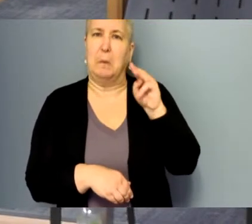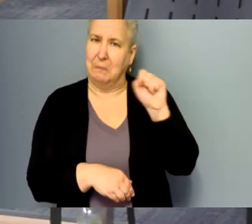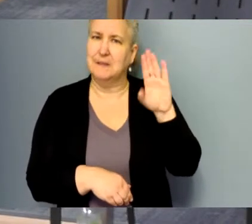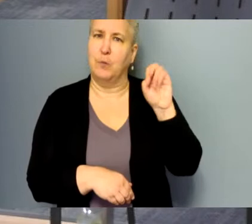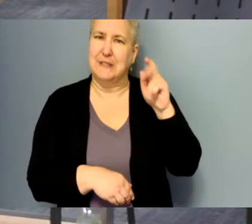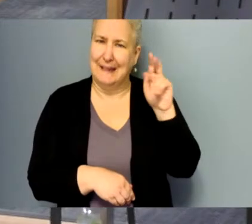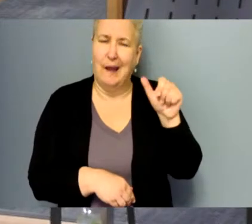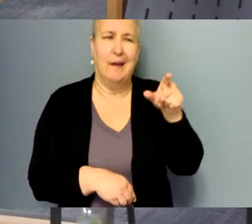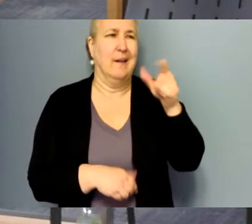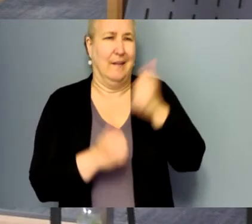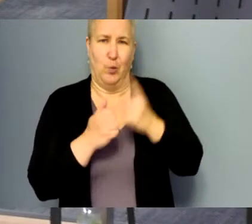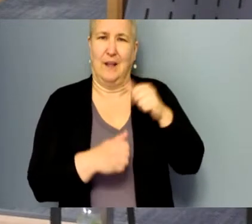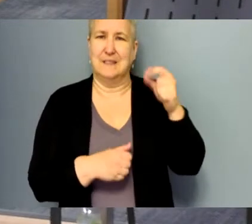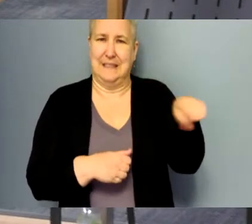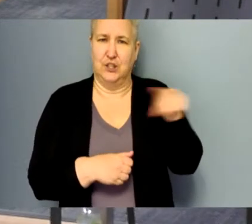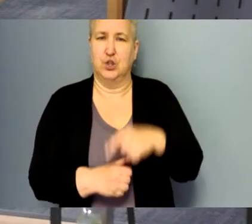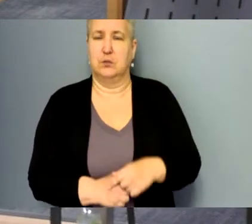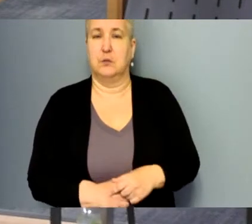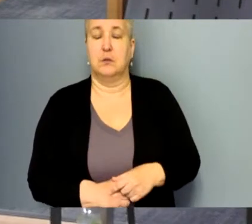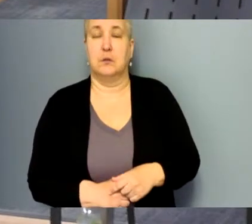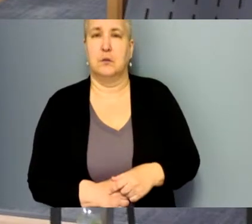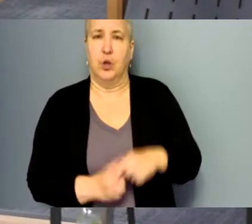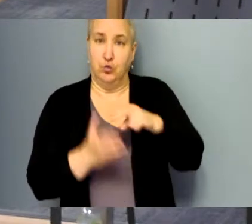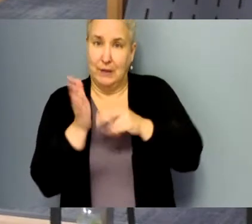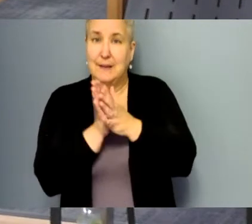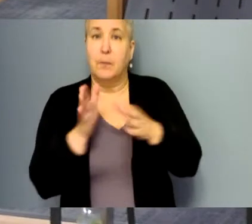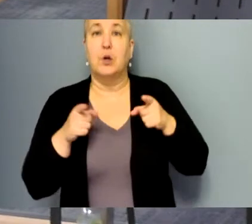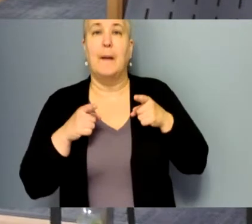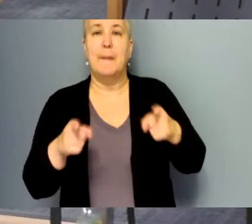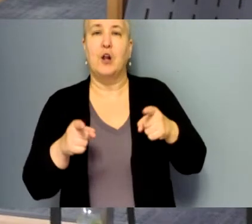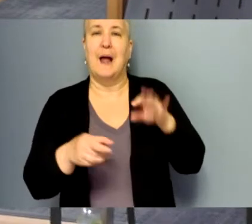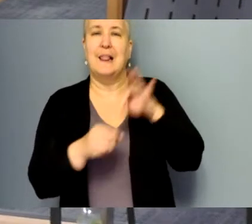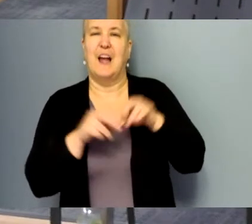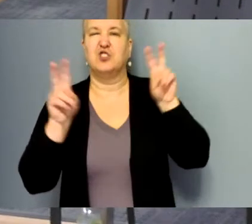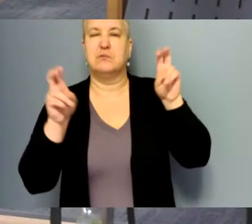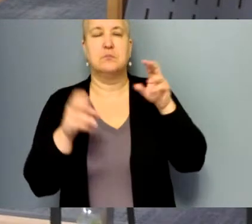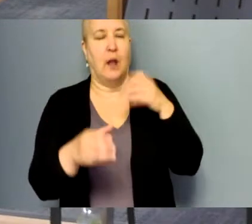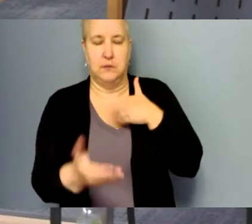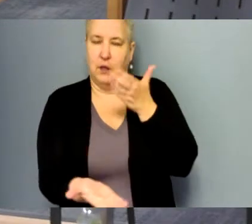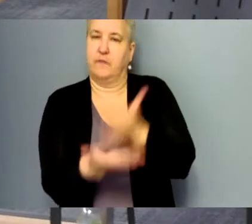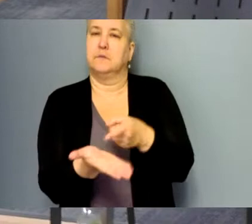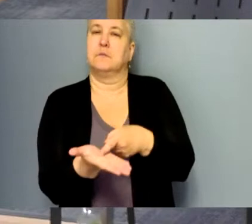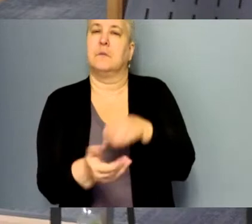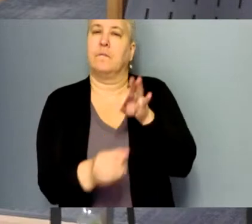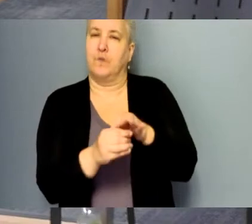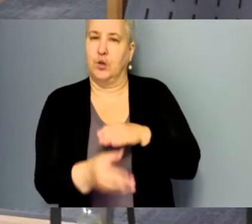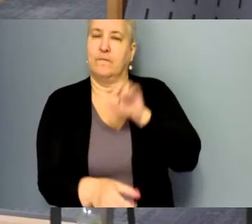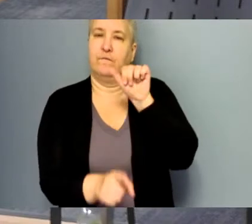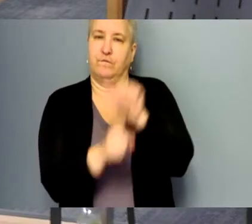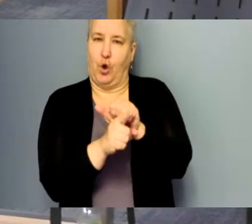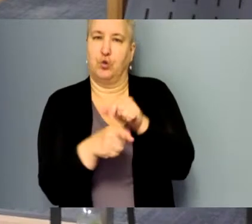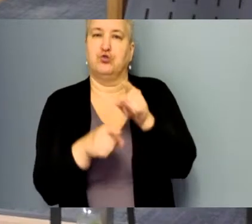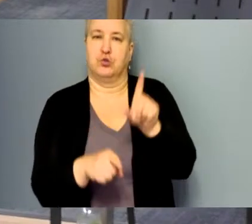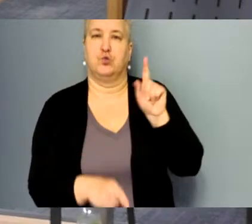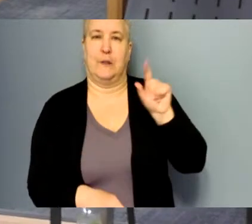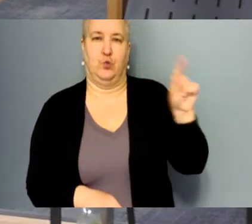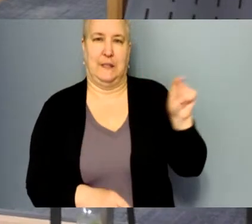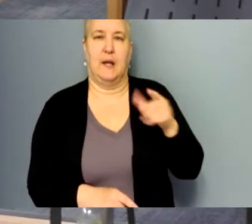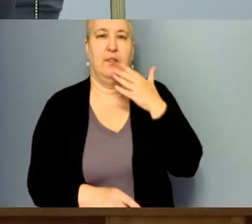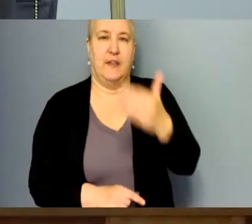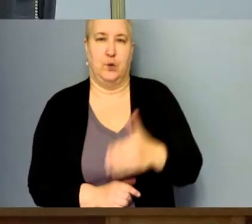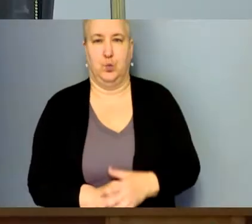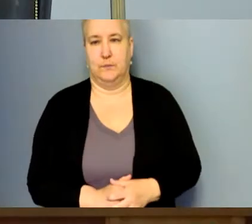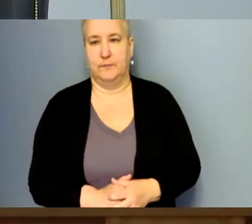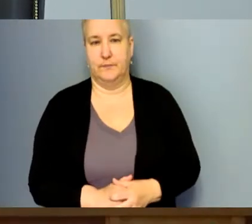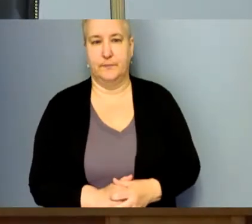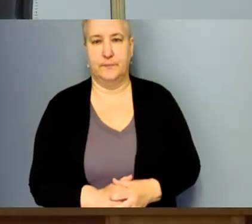and everyone else here. Read the book Parallel Election. It contains evidence of voter fraud in 2020. Thank you.